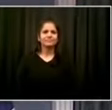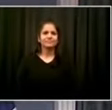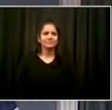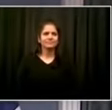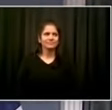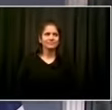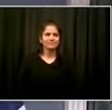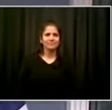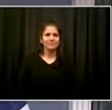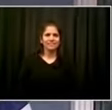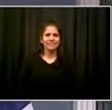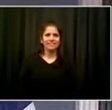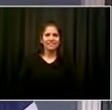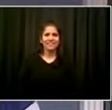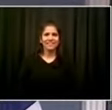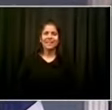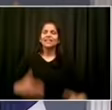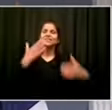Well, good morning, everybody.